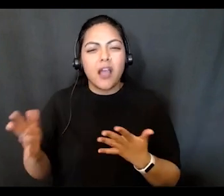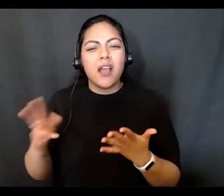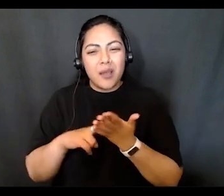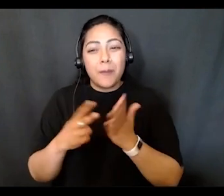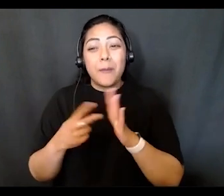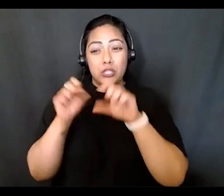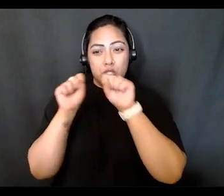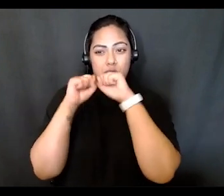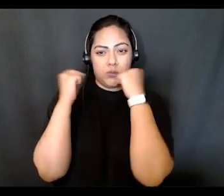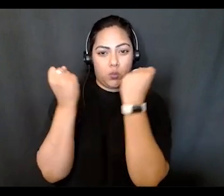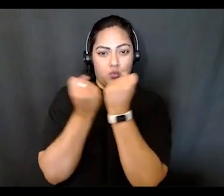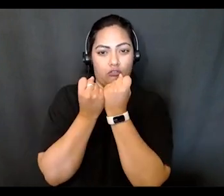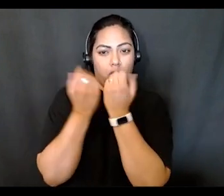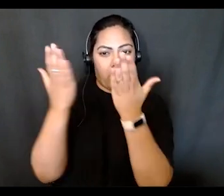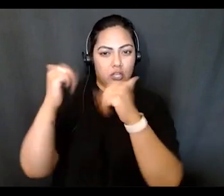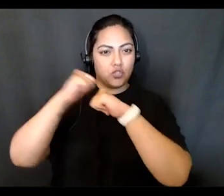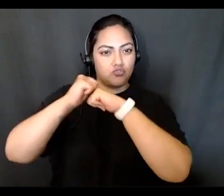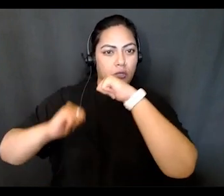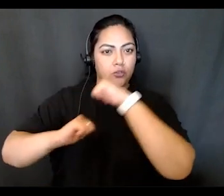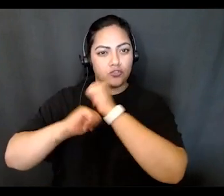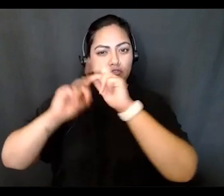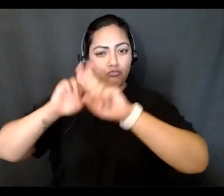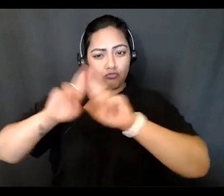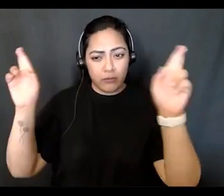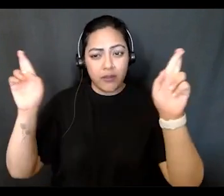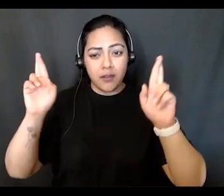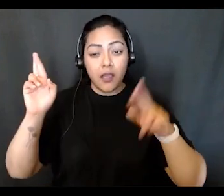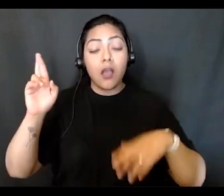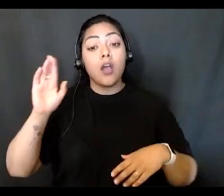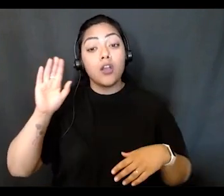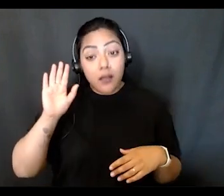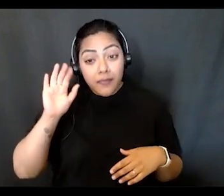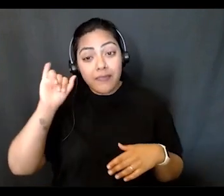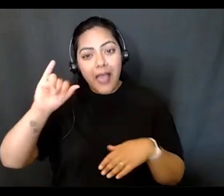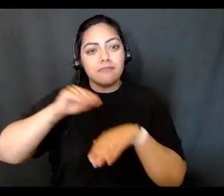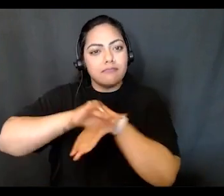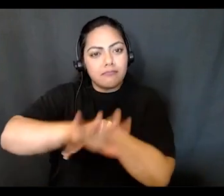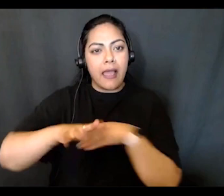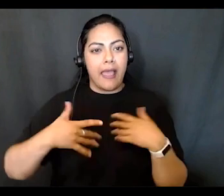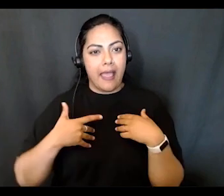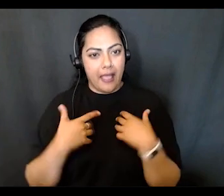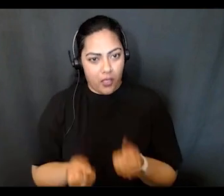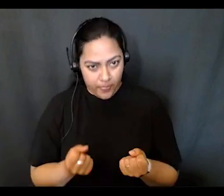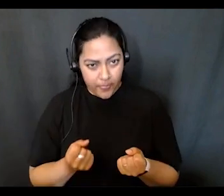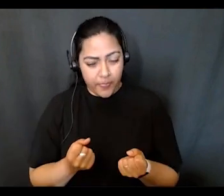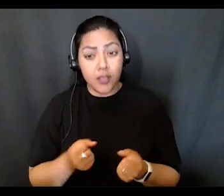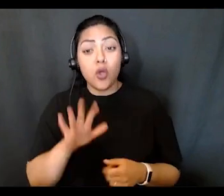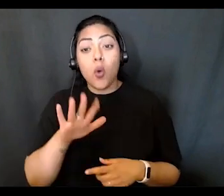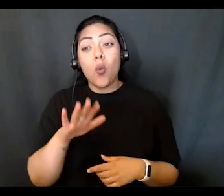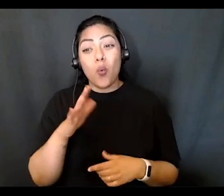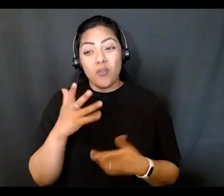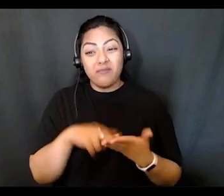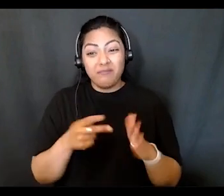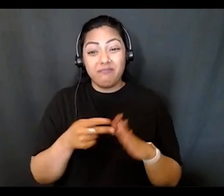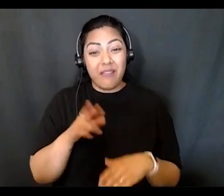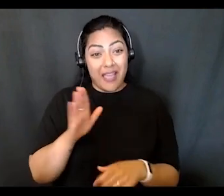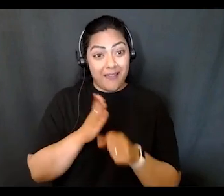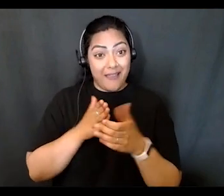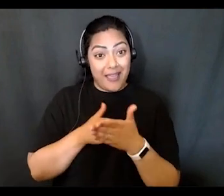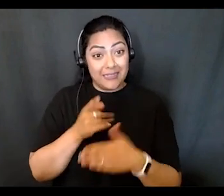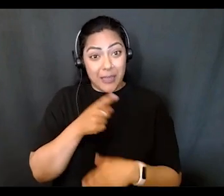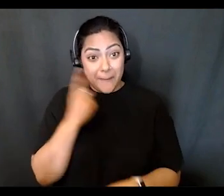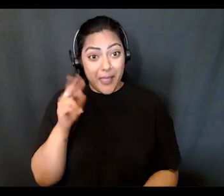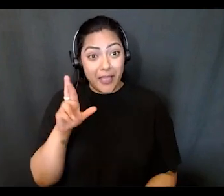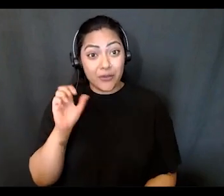so anti-Black racism is a structural determinant of health because it impacts how you experience